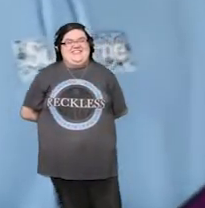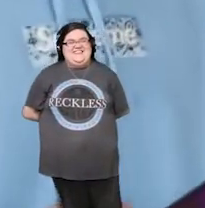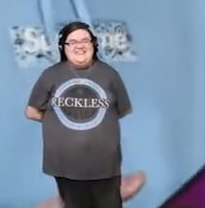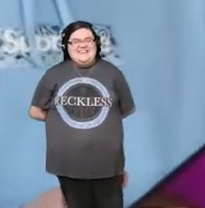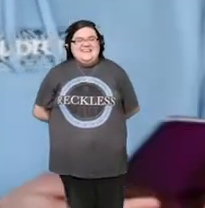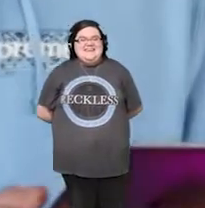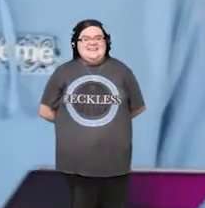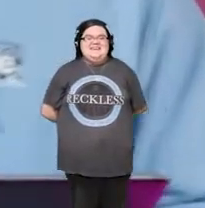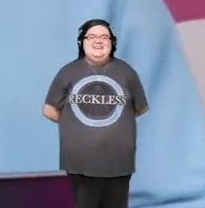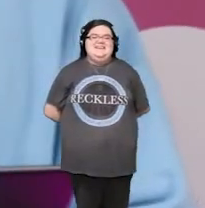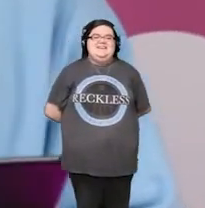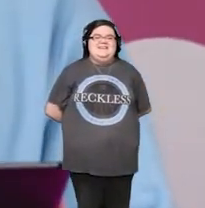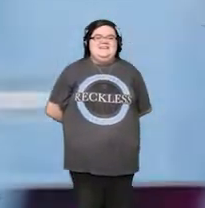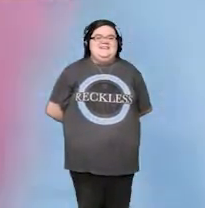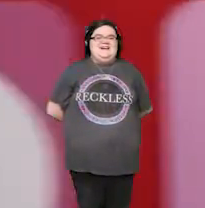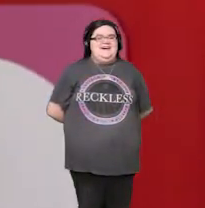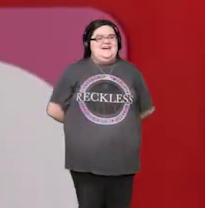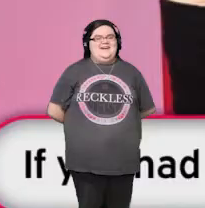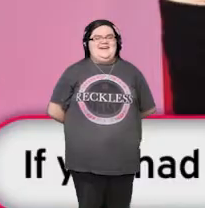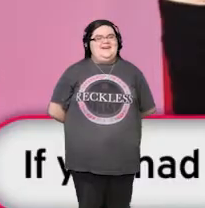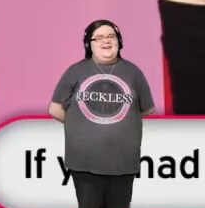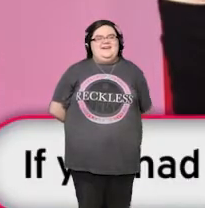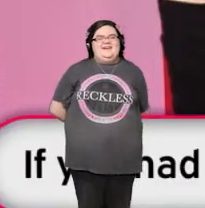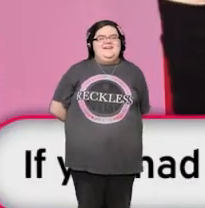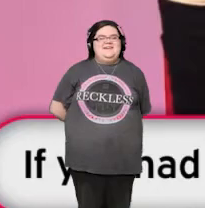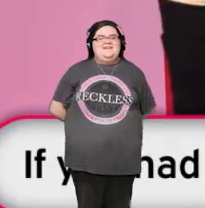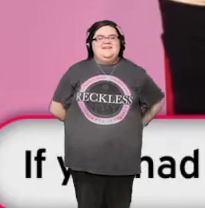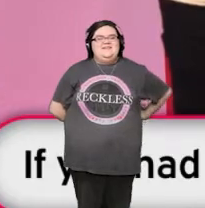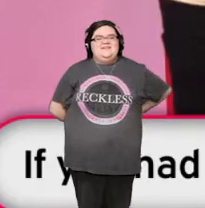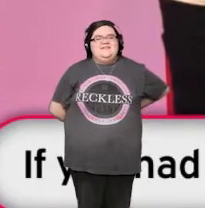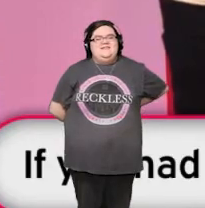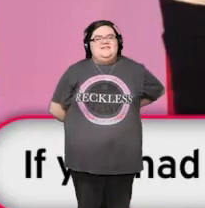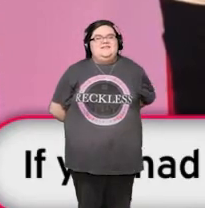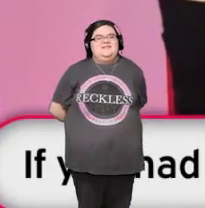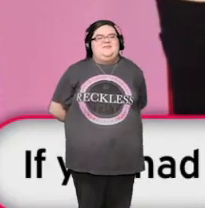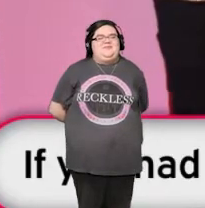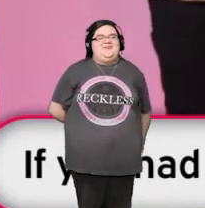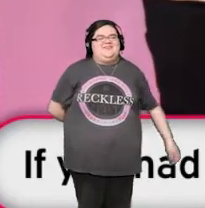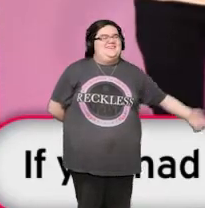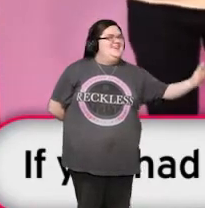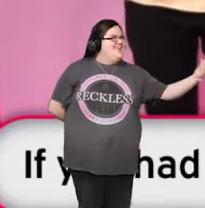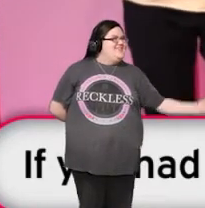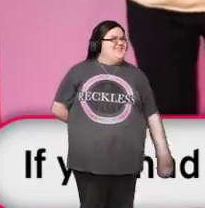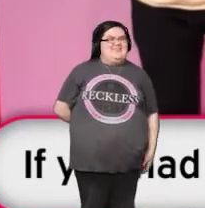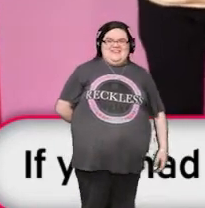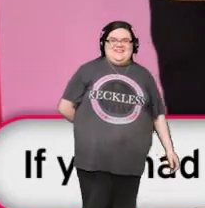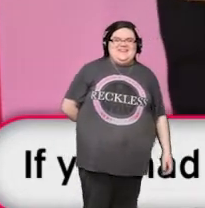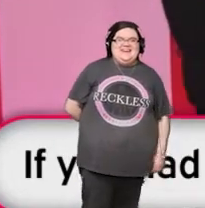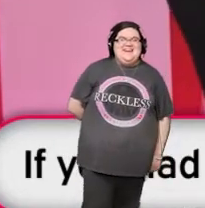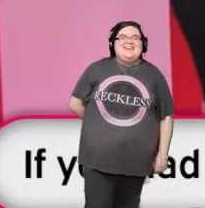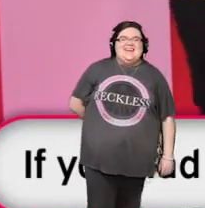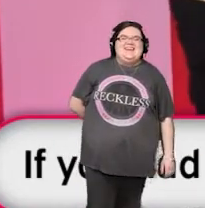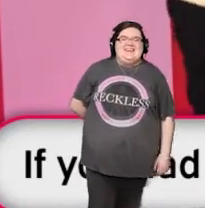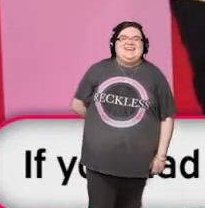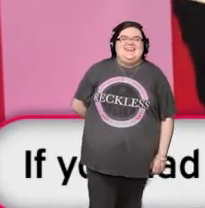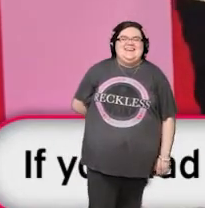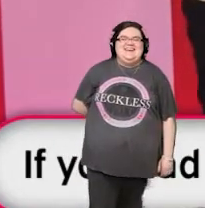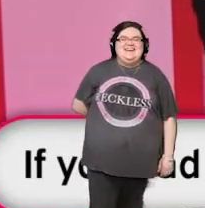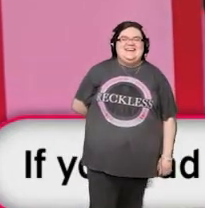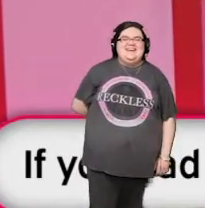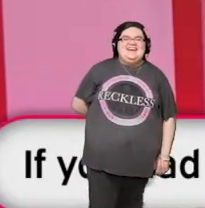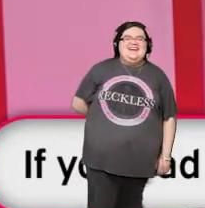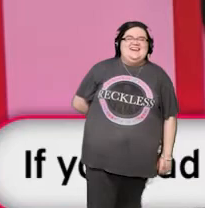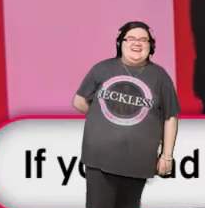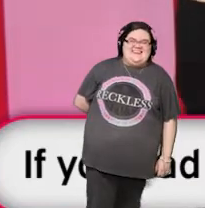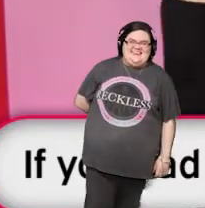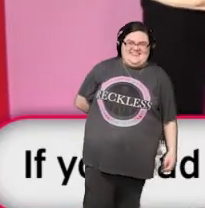Josh. No, what, lad? I probably just put lip. Of course. Yeah. White